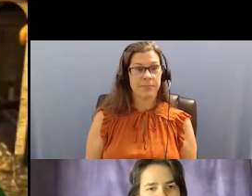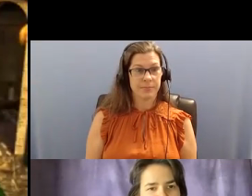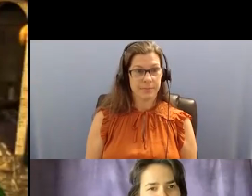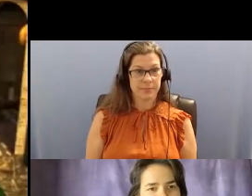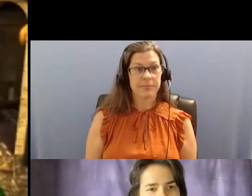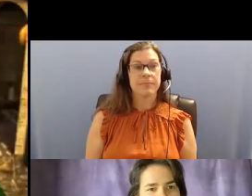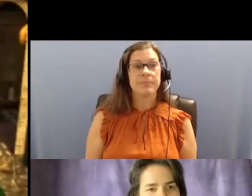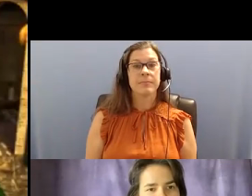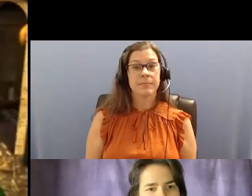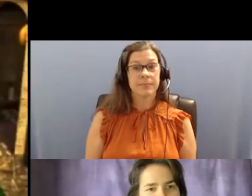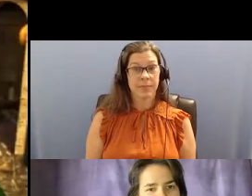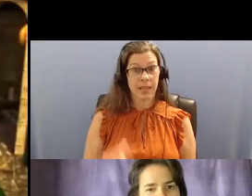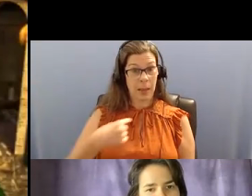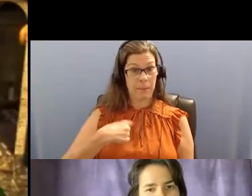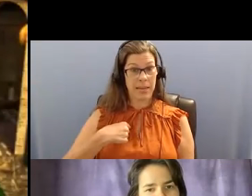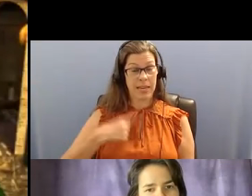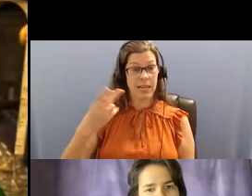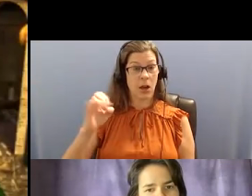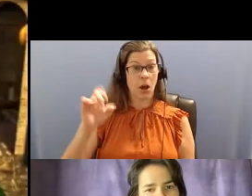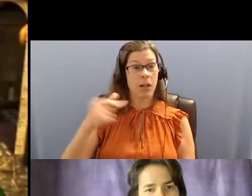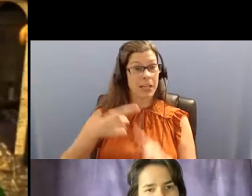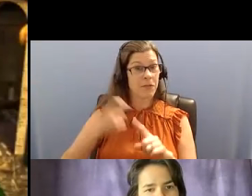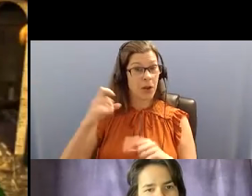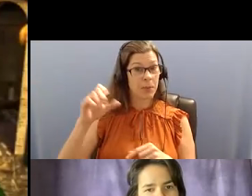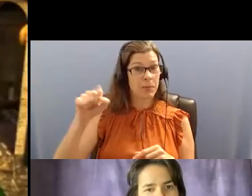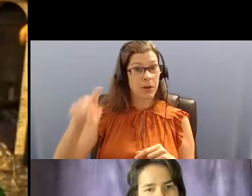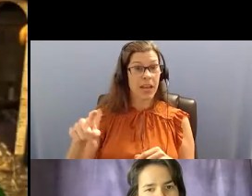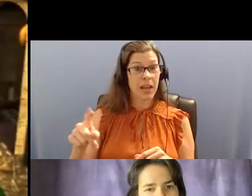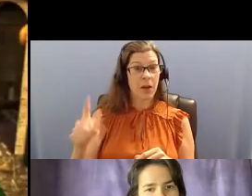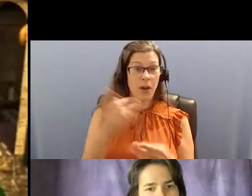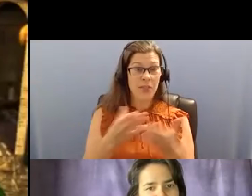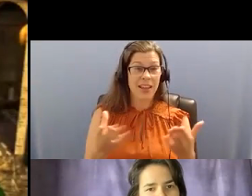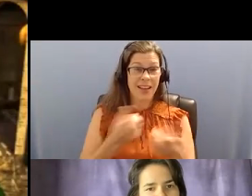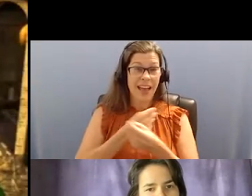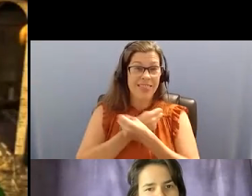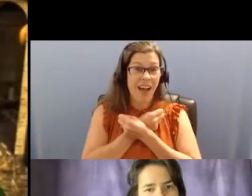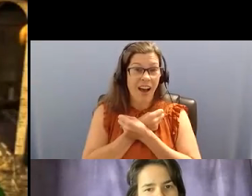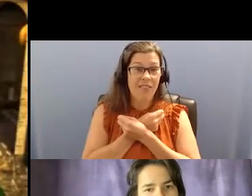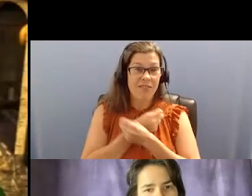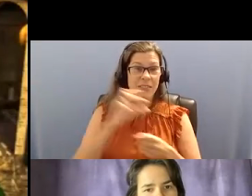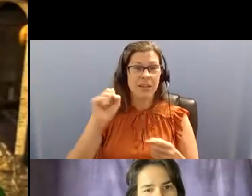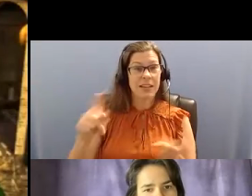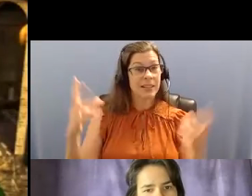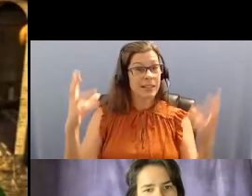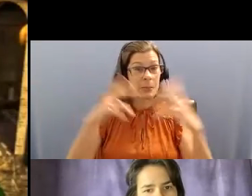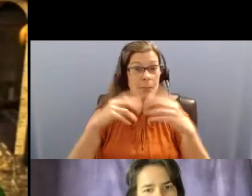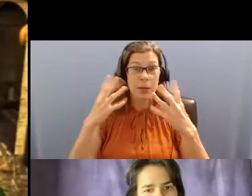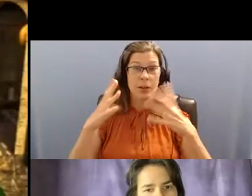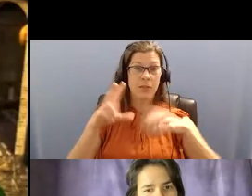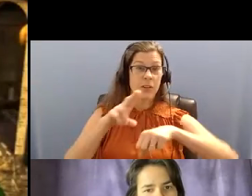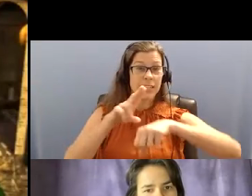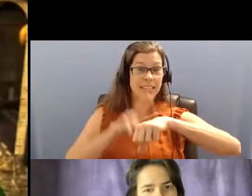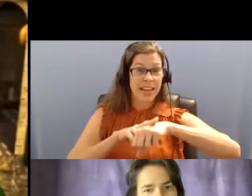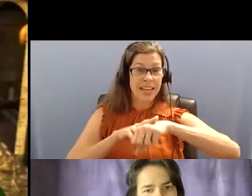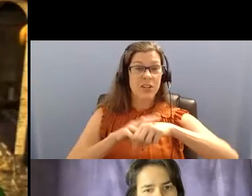And from someone who is from Spokane, I can say one of the things that I love about Spokane is the beautiful nature we have